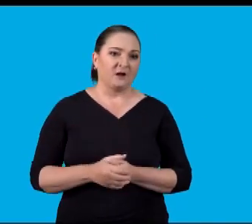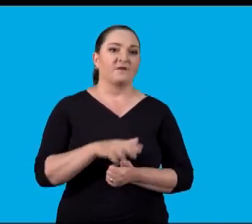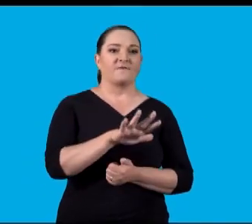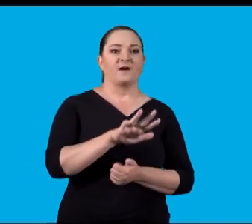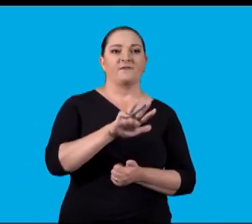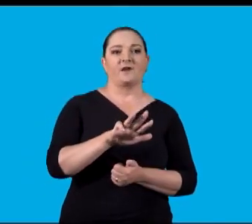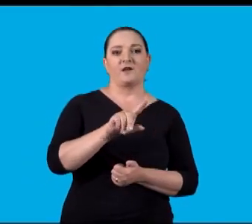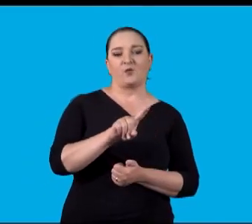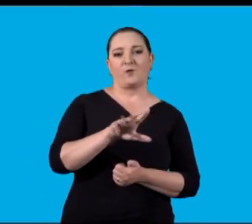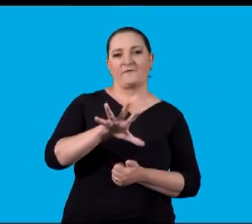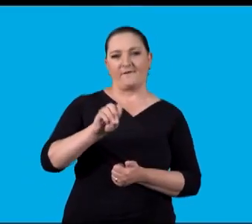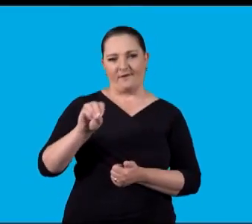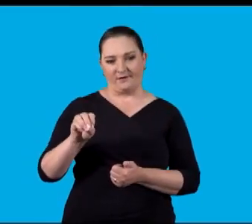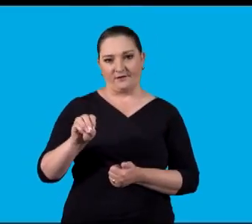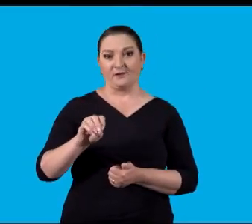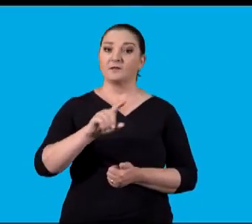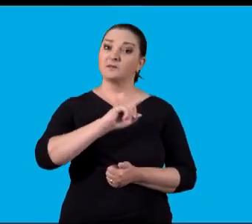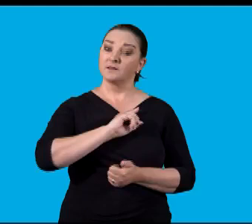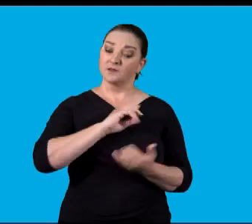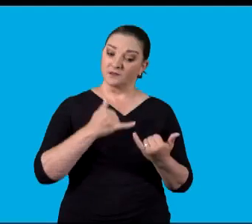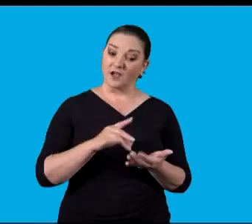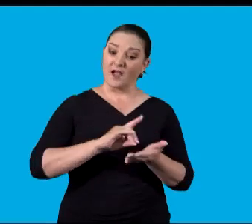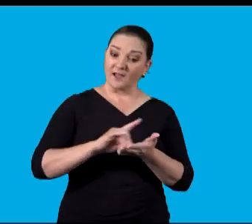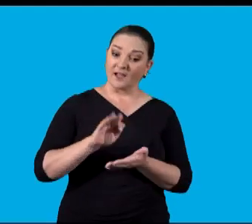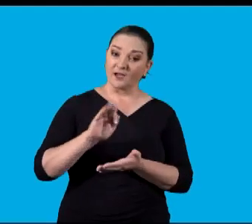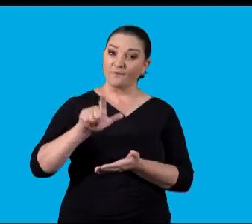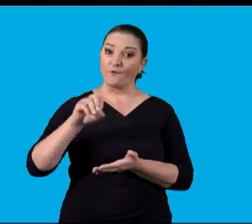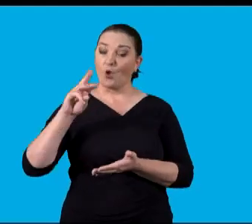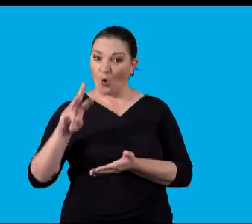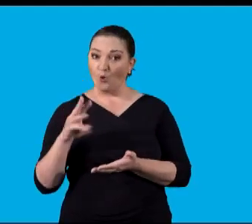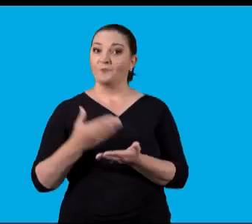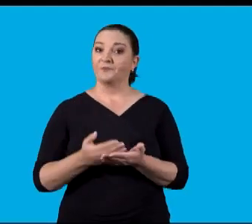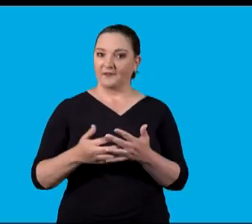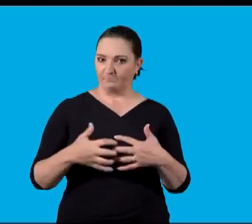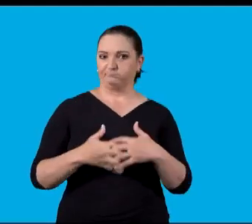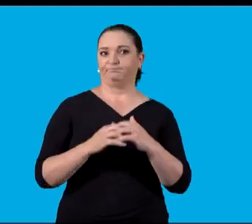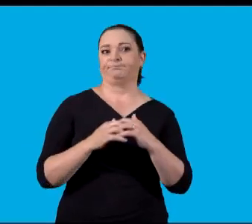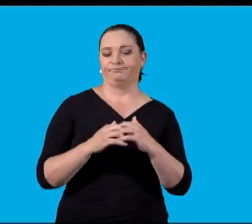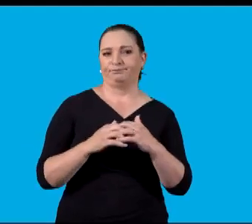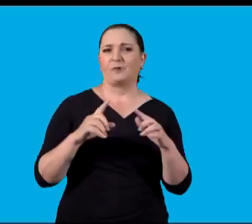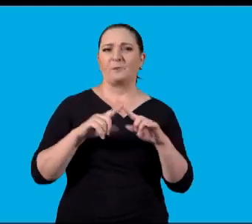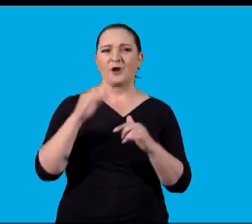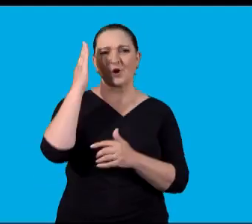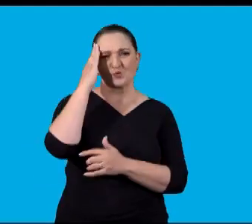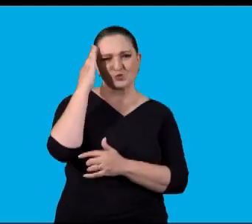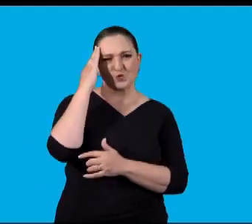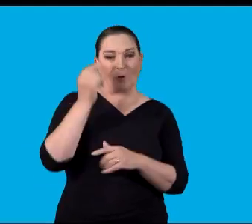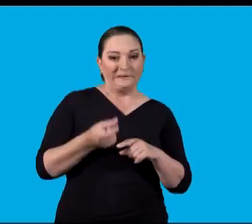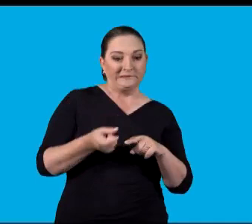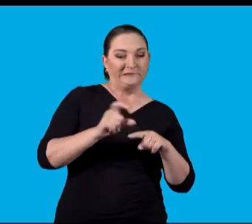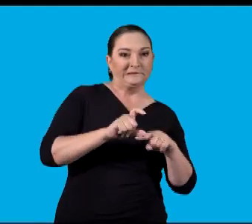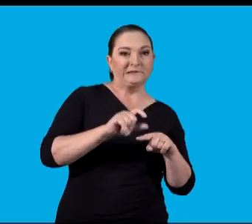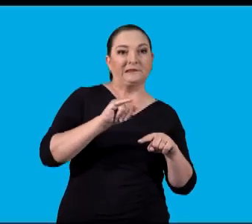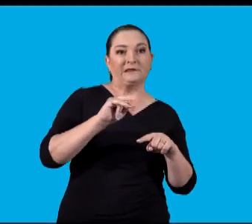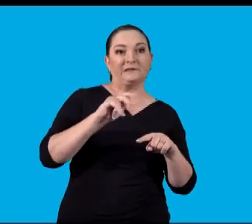591,500. From there, I begin to prepare my cash flow. I know that with interest, already